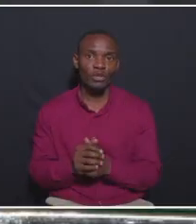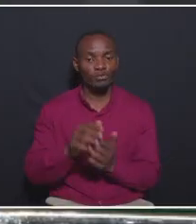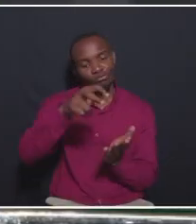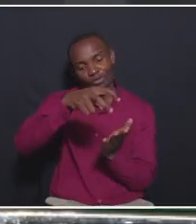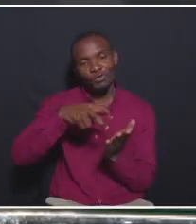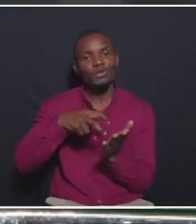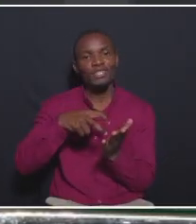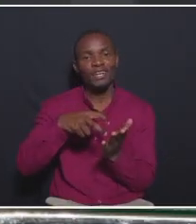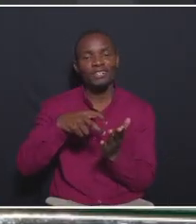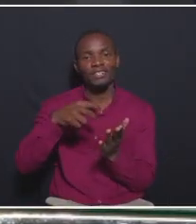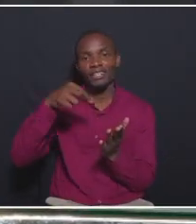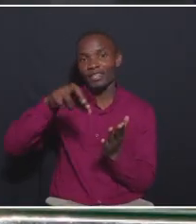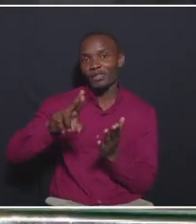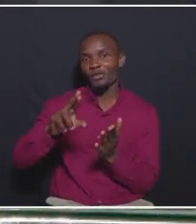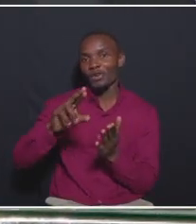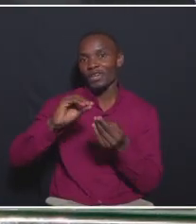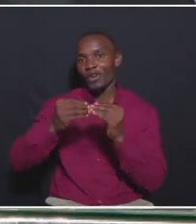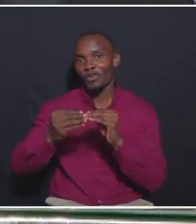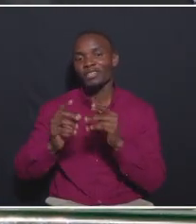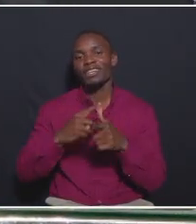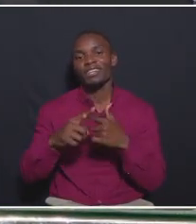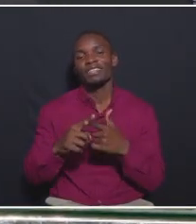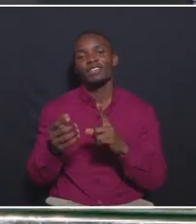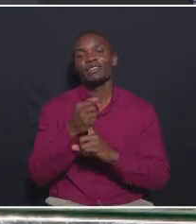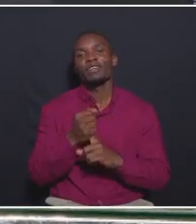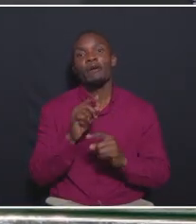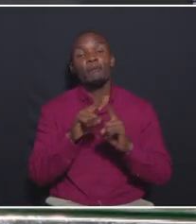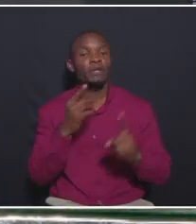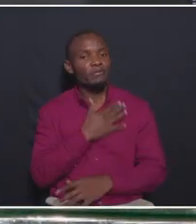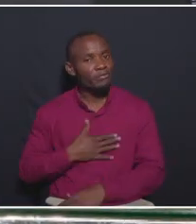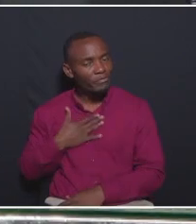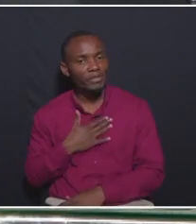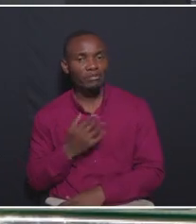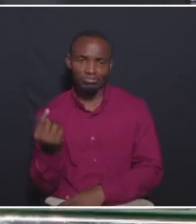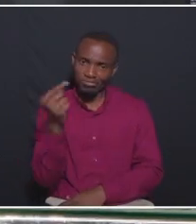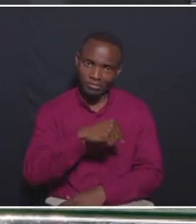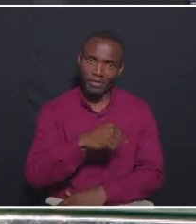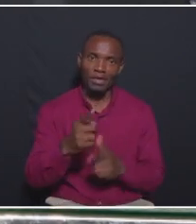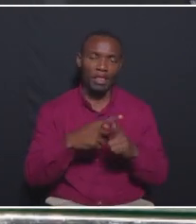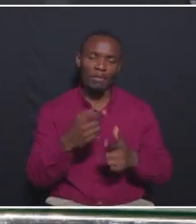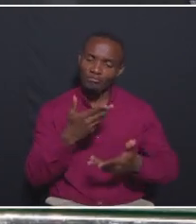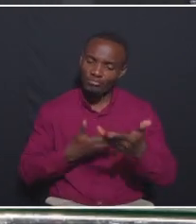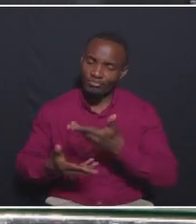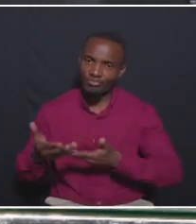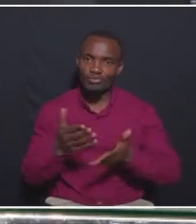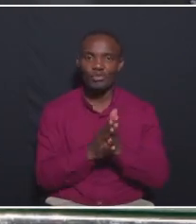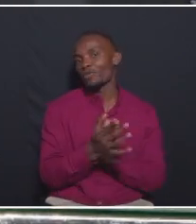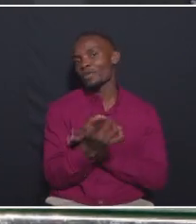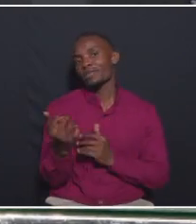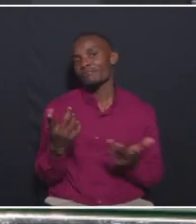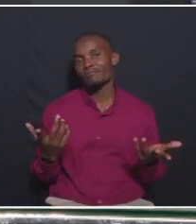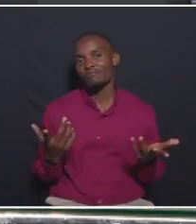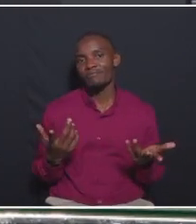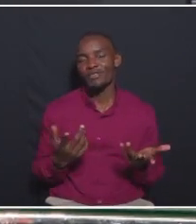yeah. But please go ahead, check it out, talk to them. And yeah, this is